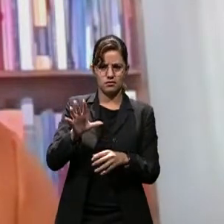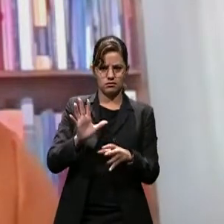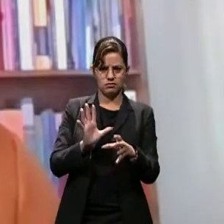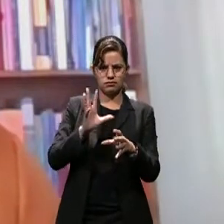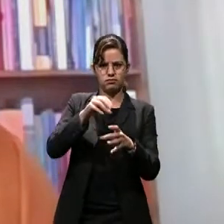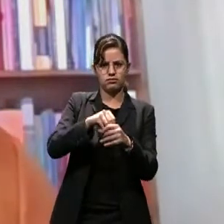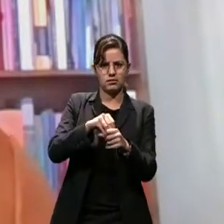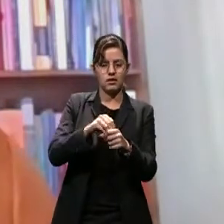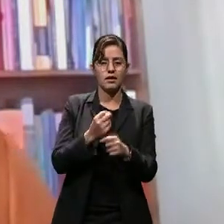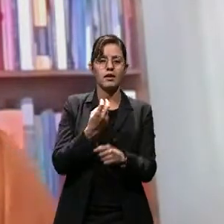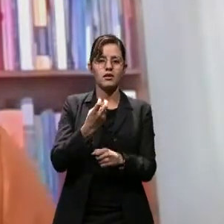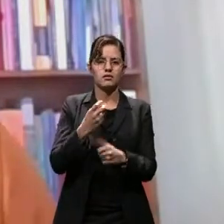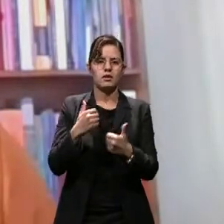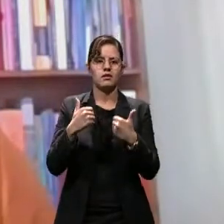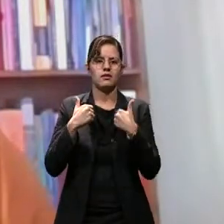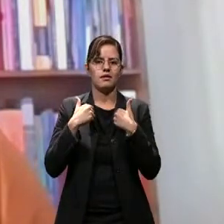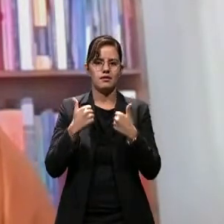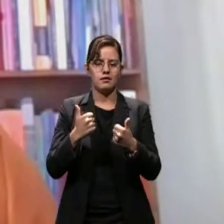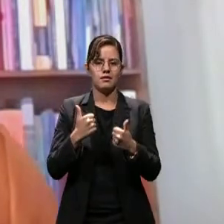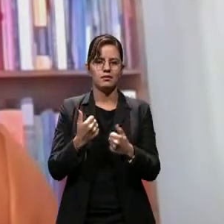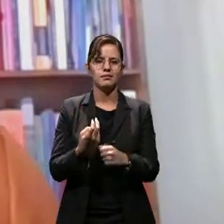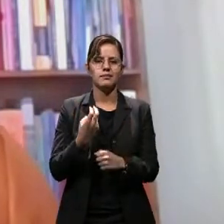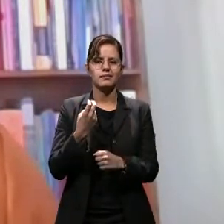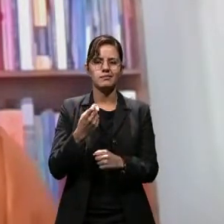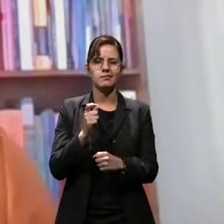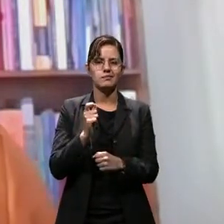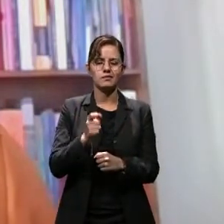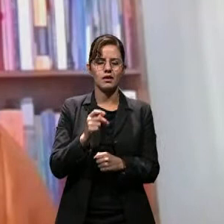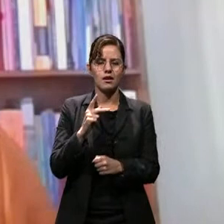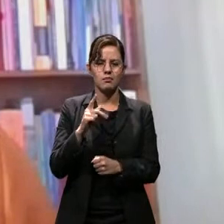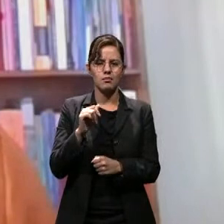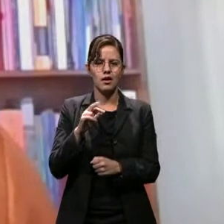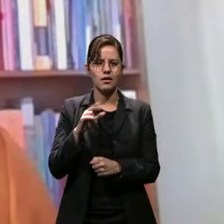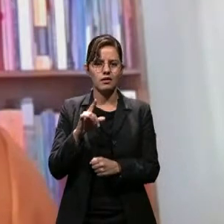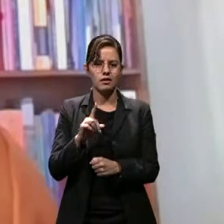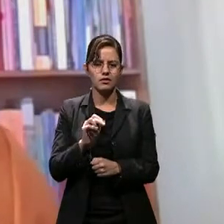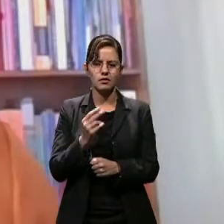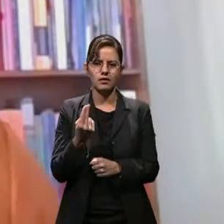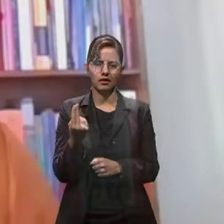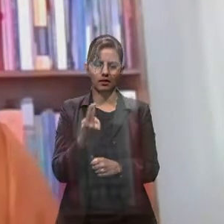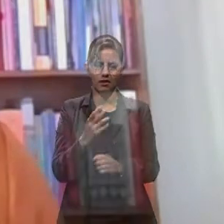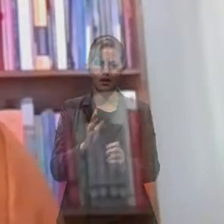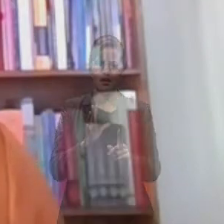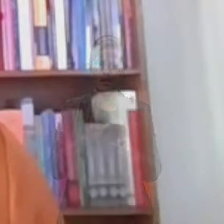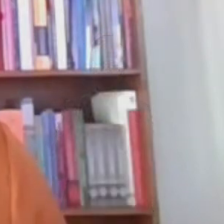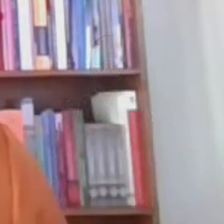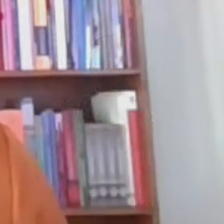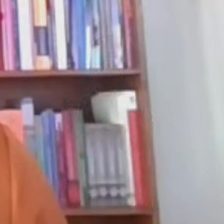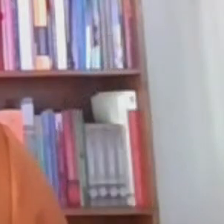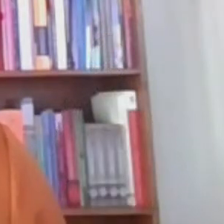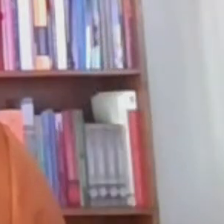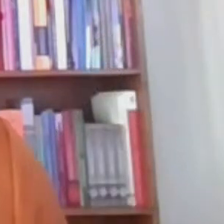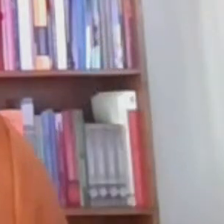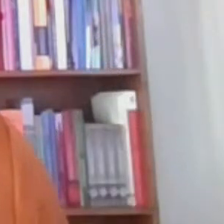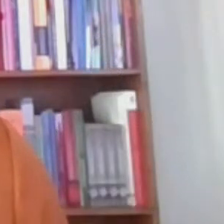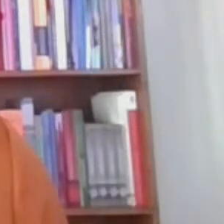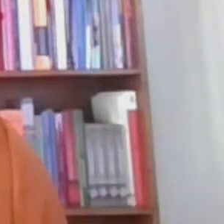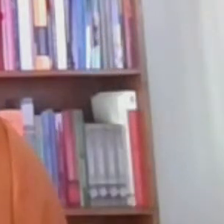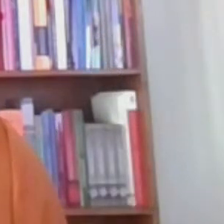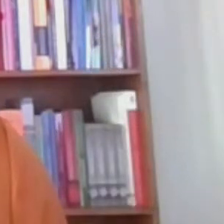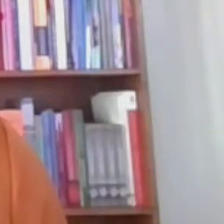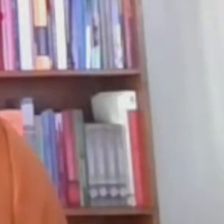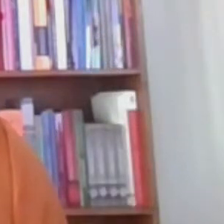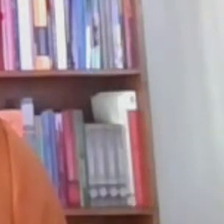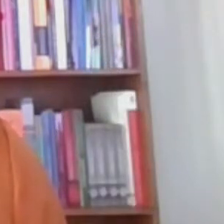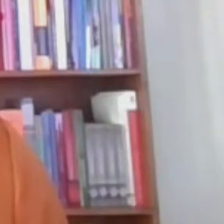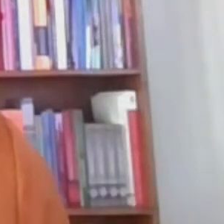our representation, and we can see that this is the path that we should follow for parity and that we should reach it